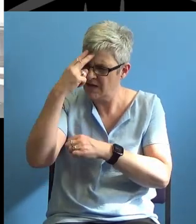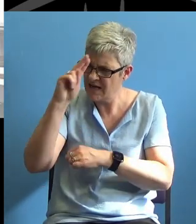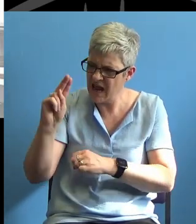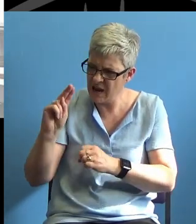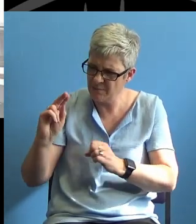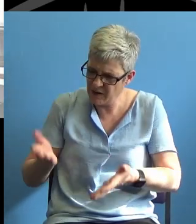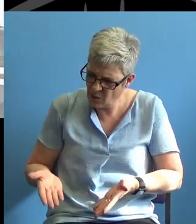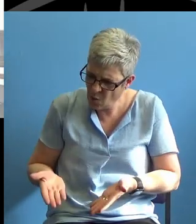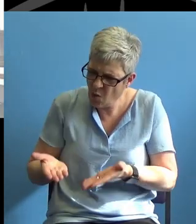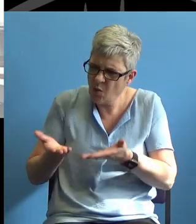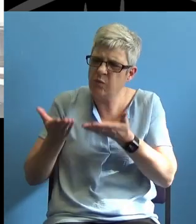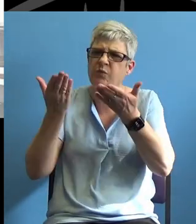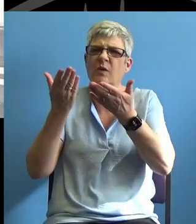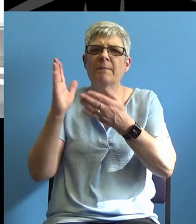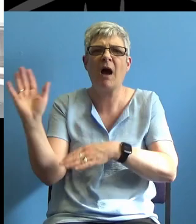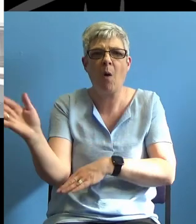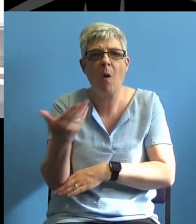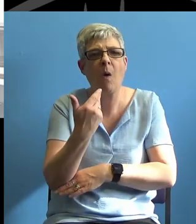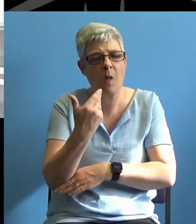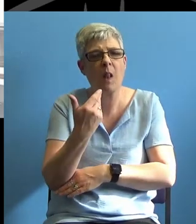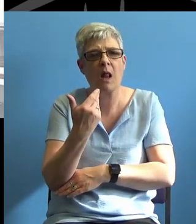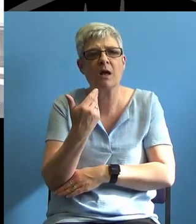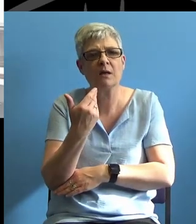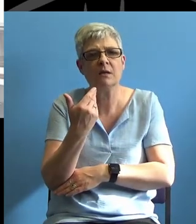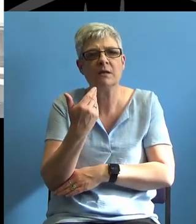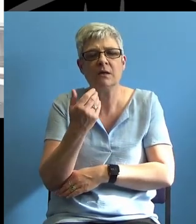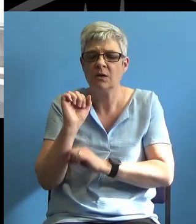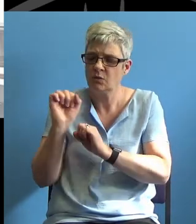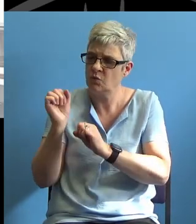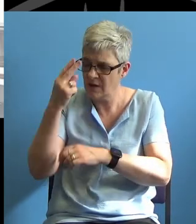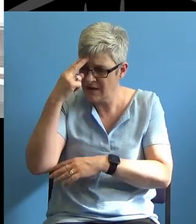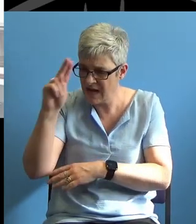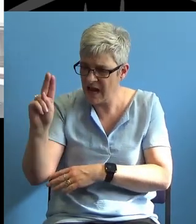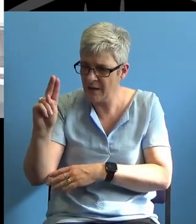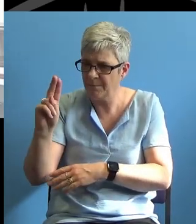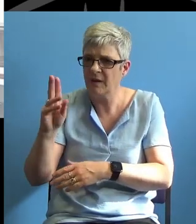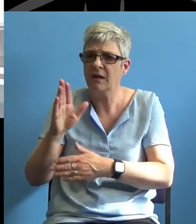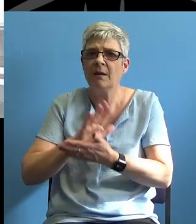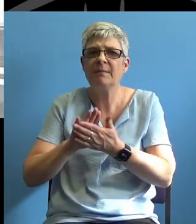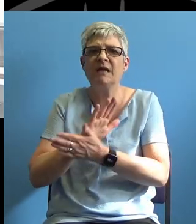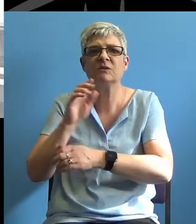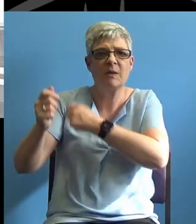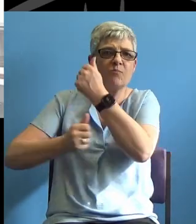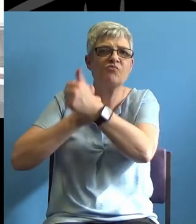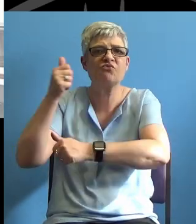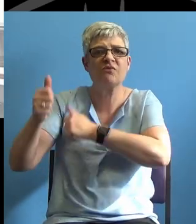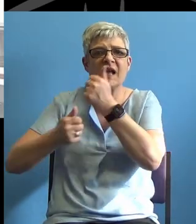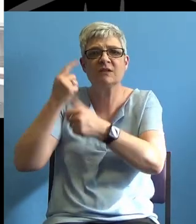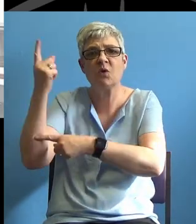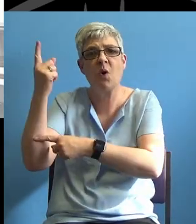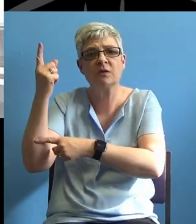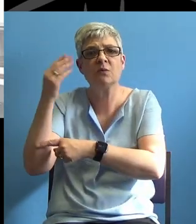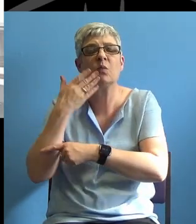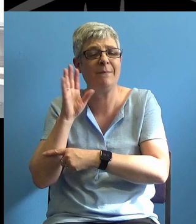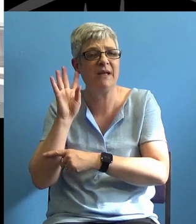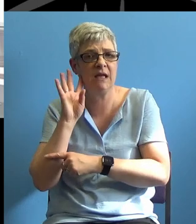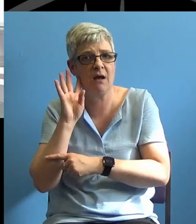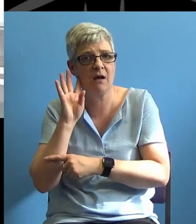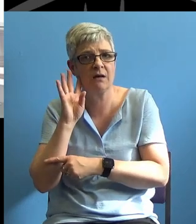high regard by all. May your name cause us to praise God whenever we hear it.